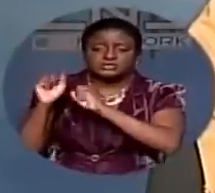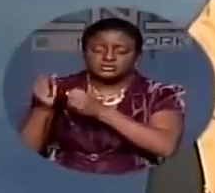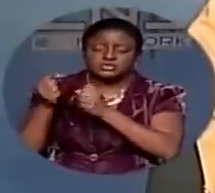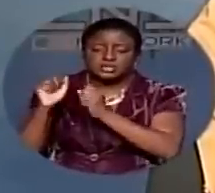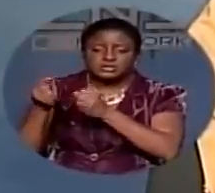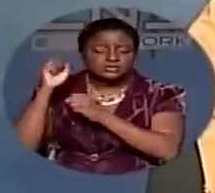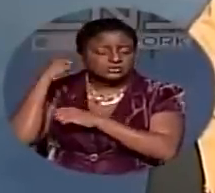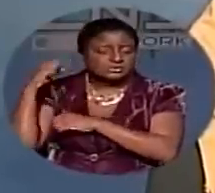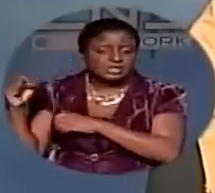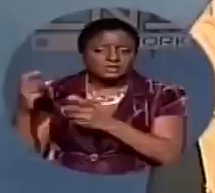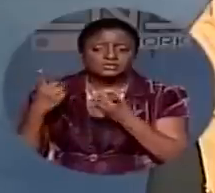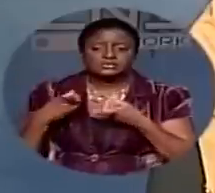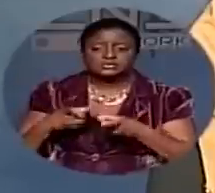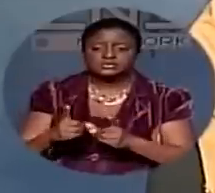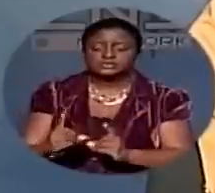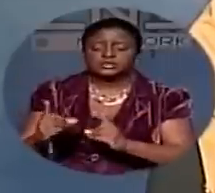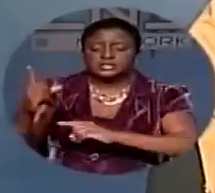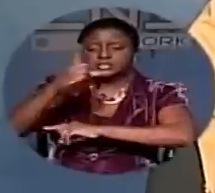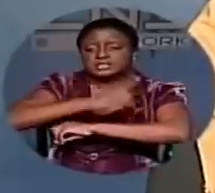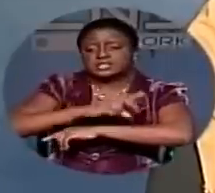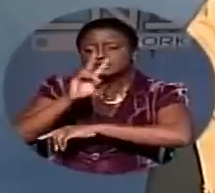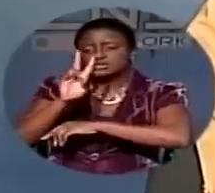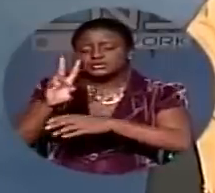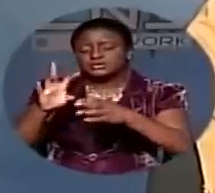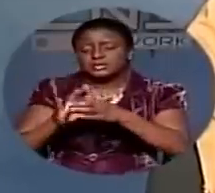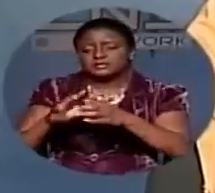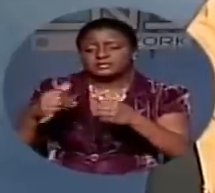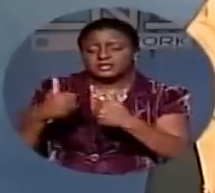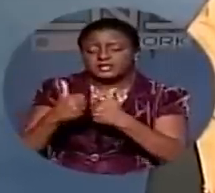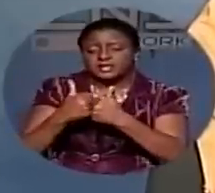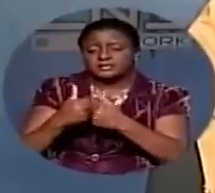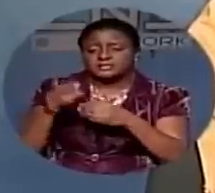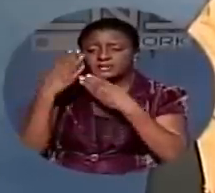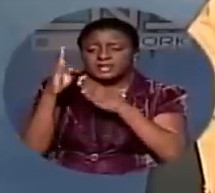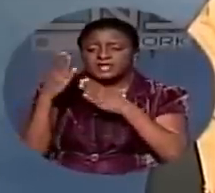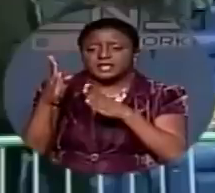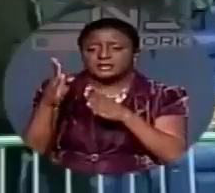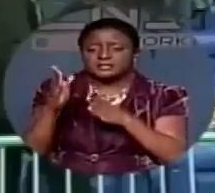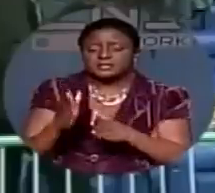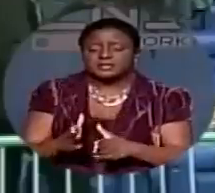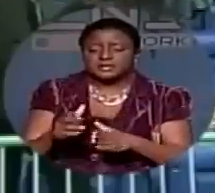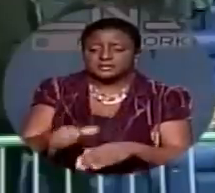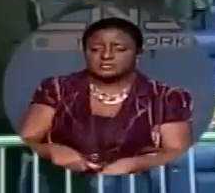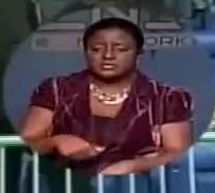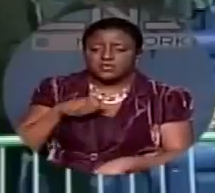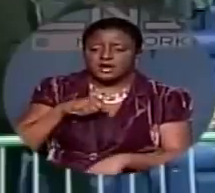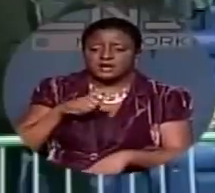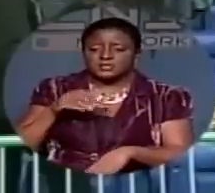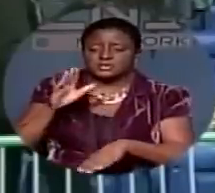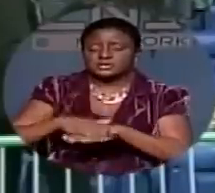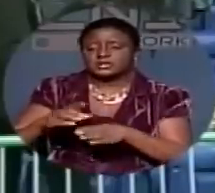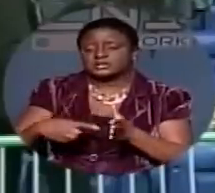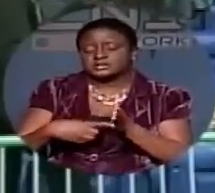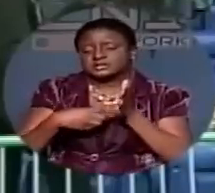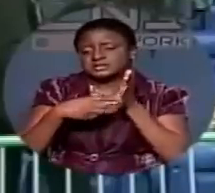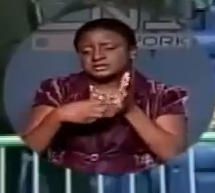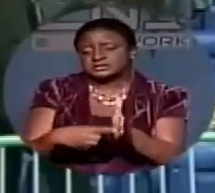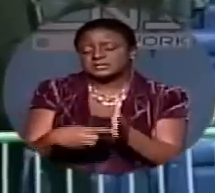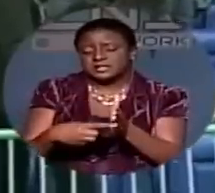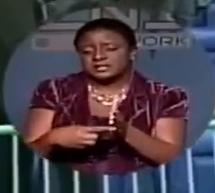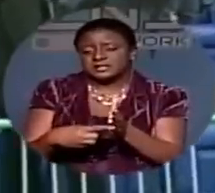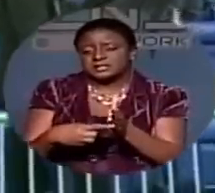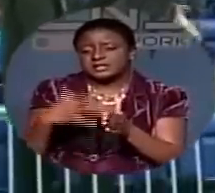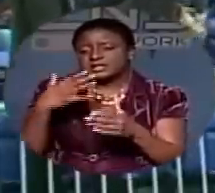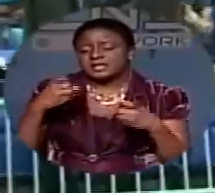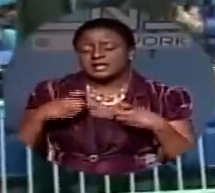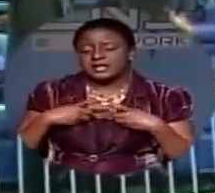day two of the 41st Games, Bahamian pride was on full display in the stands as Junkanoo music had fans swaying in rhythm. The